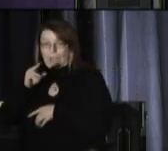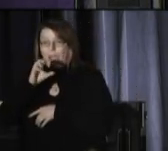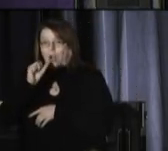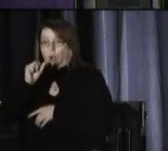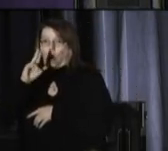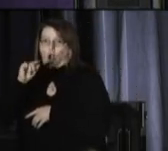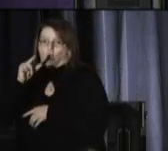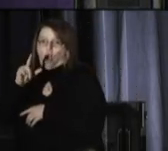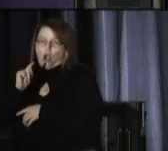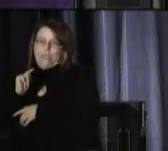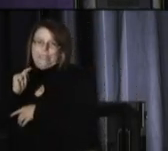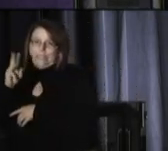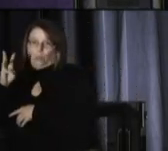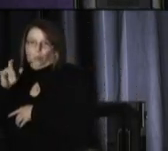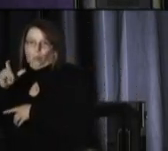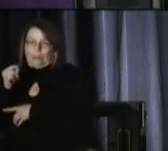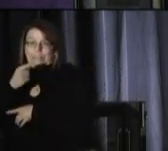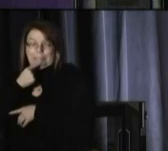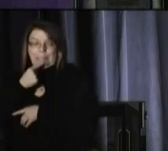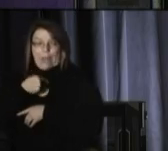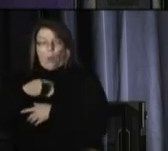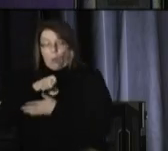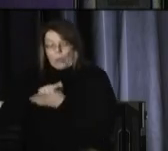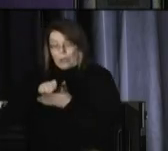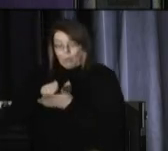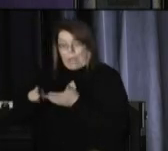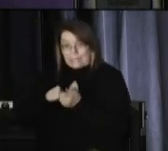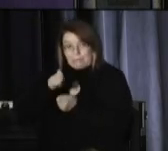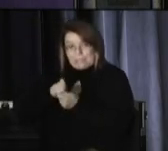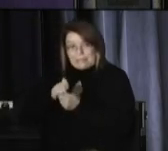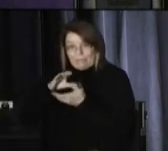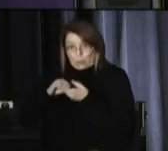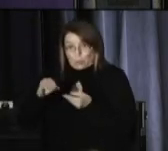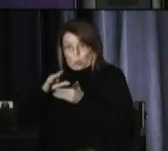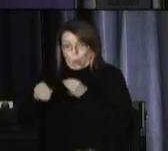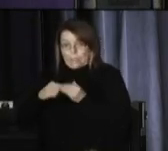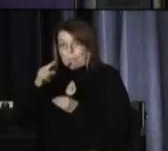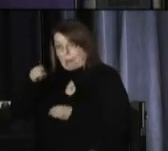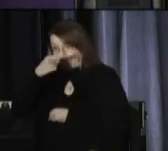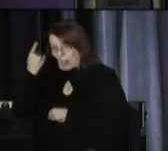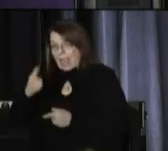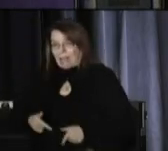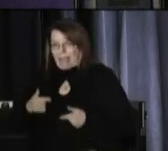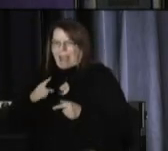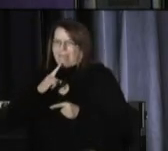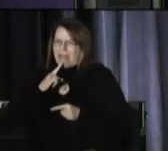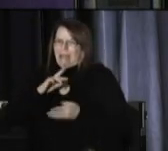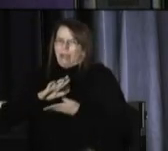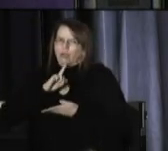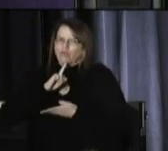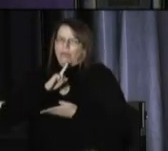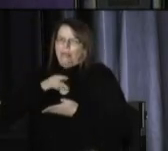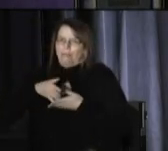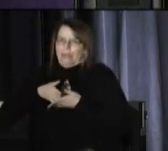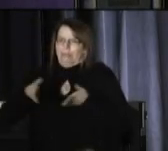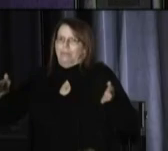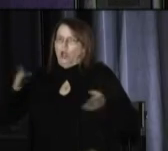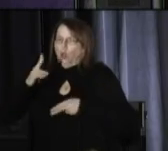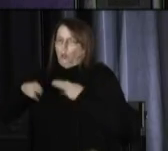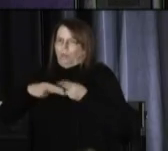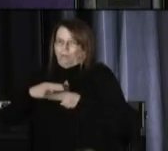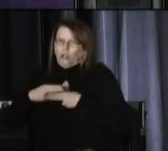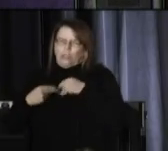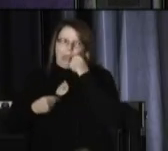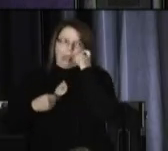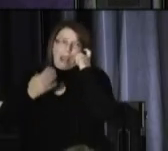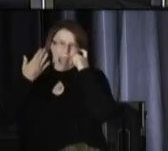write specific stories about black life and it still be universal. Yeah. And so, I don't even know if that answered your question, but